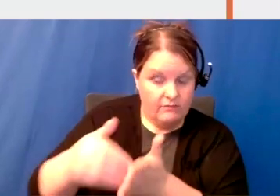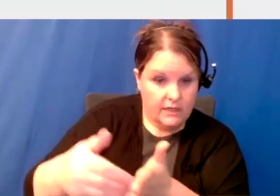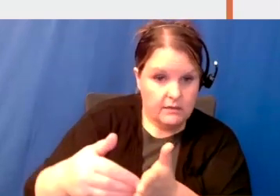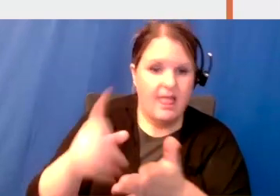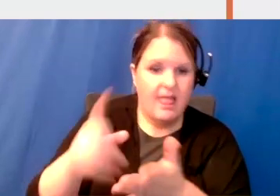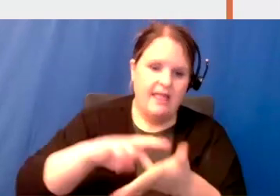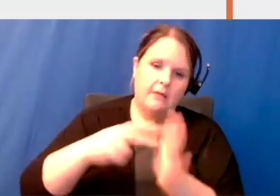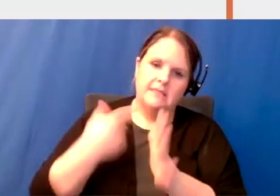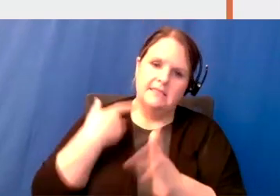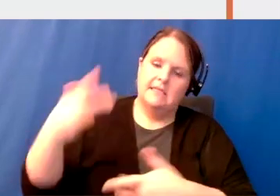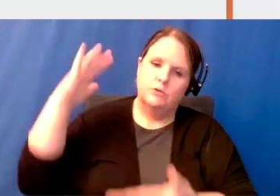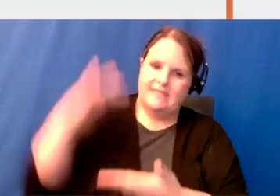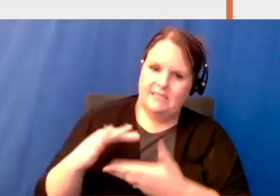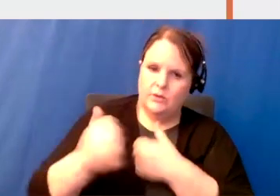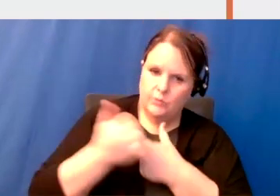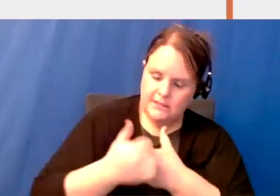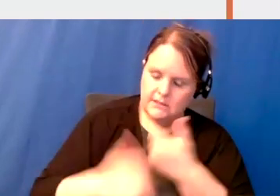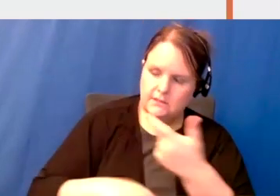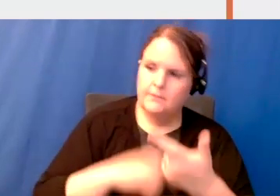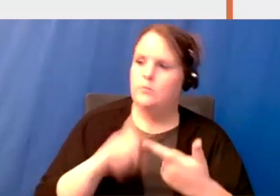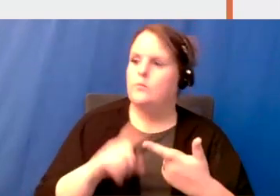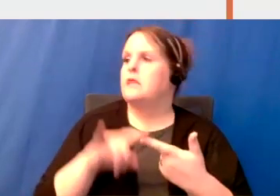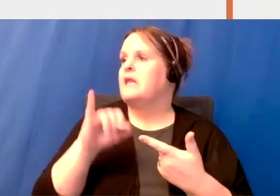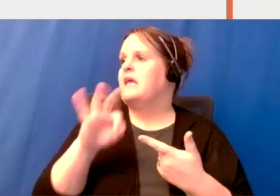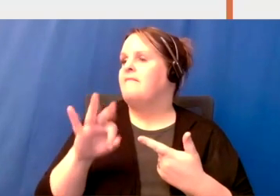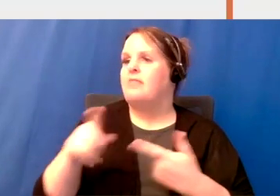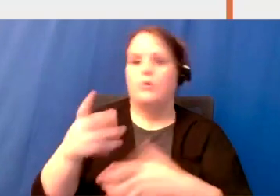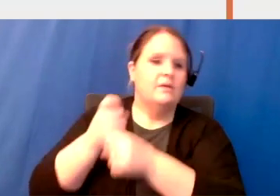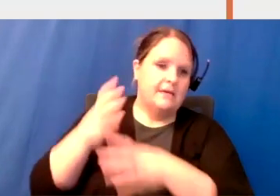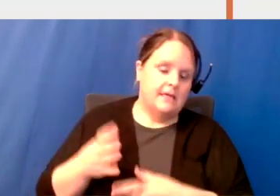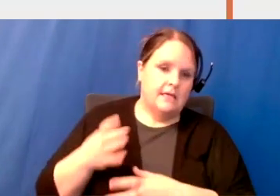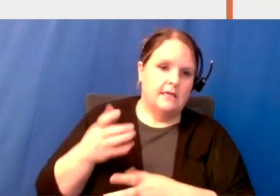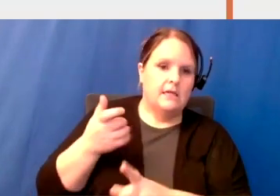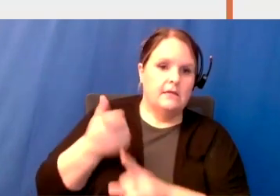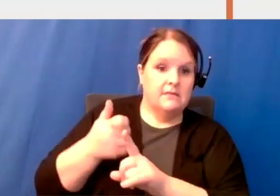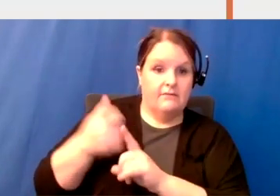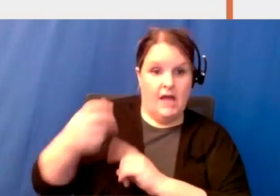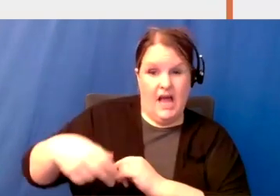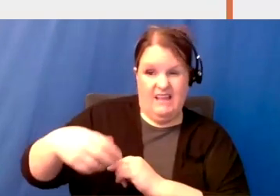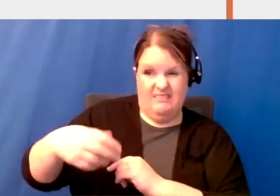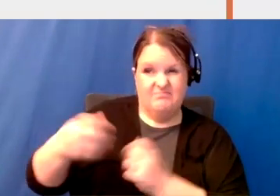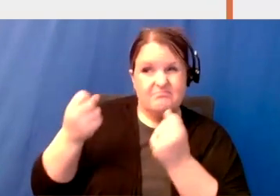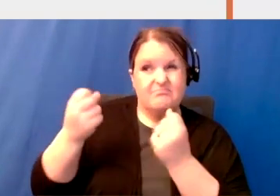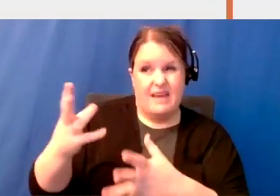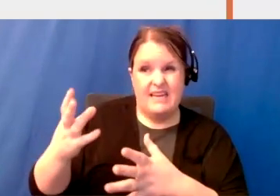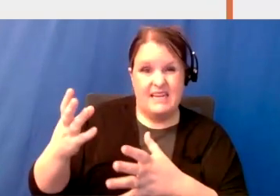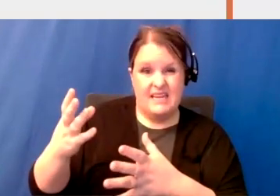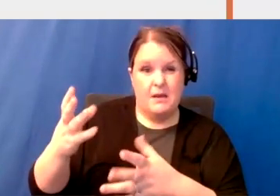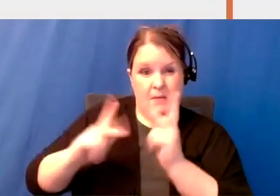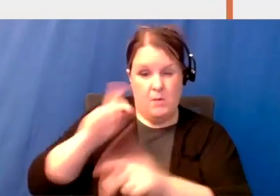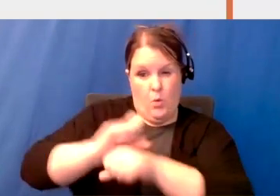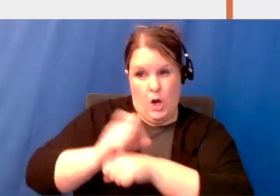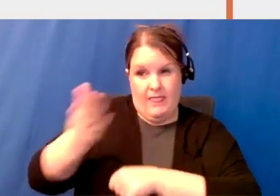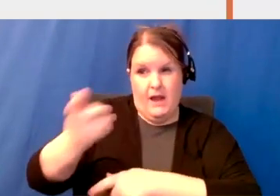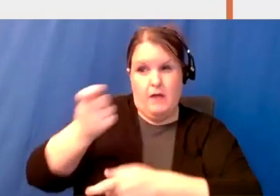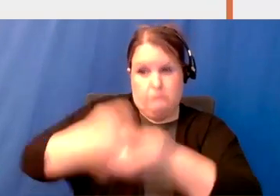risk. If the subrecipient has had high personnel turnover, that'll generally increase the risk of